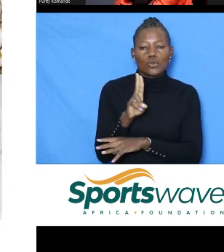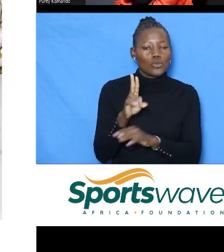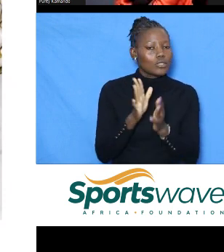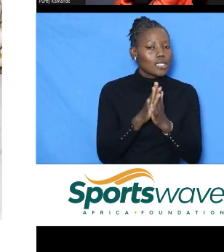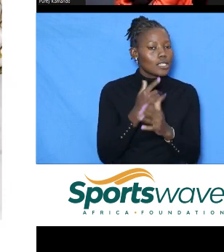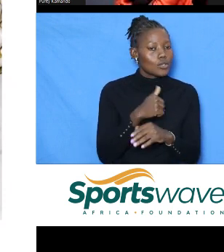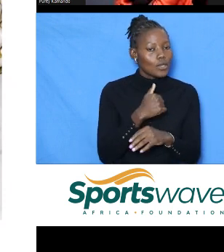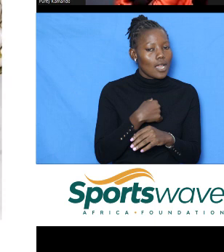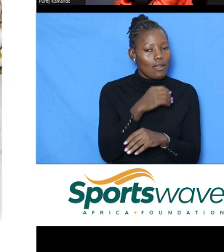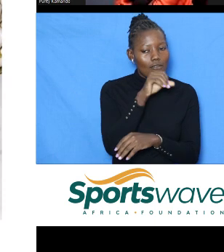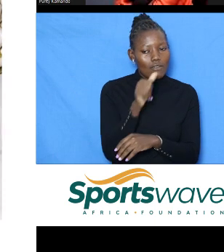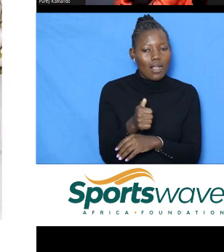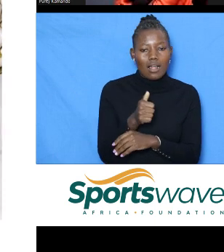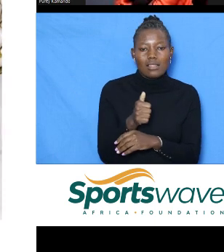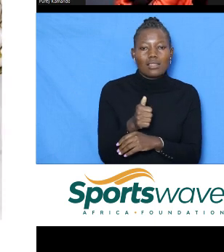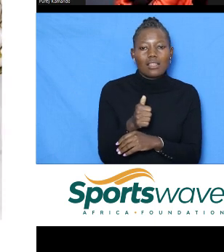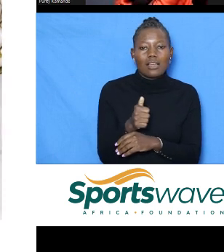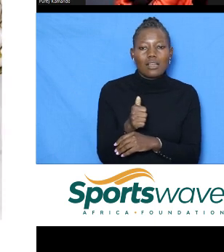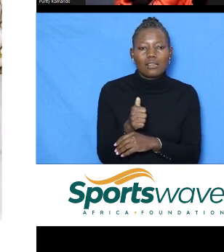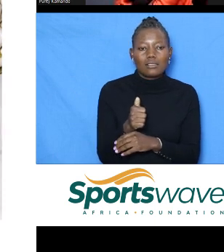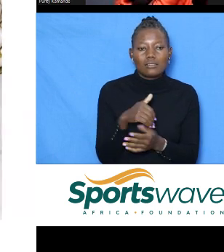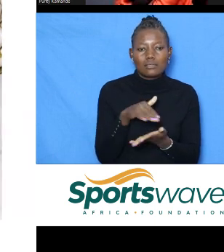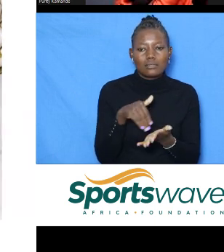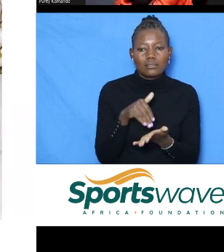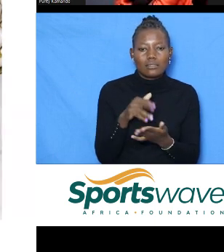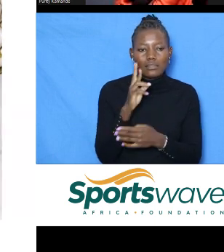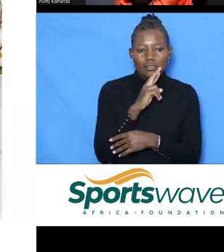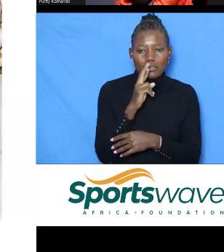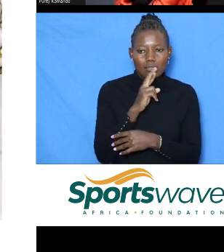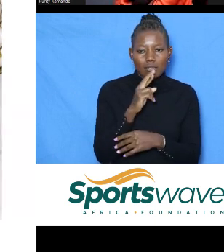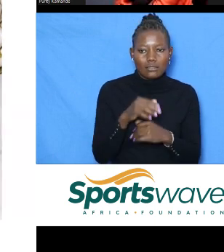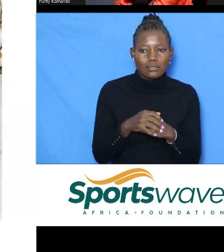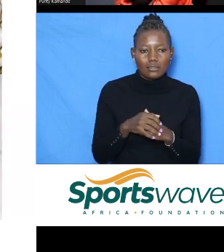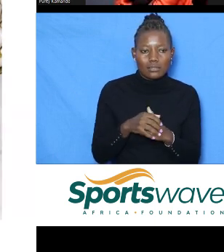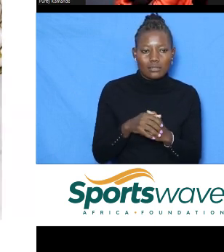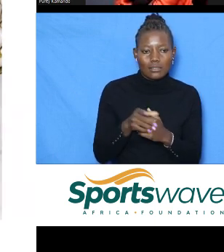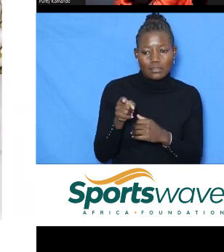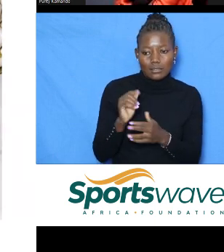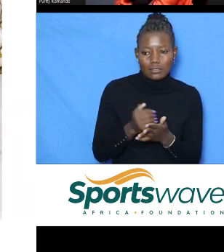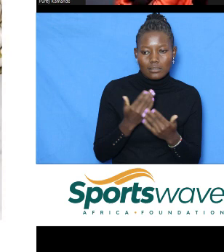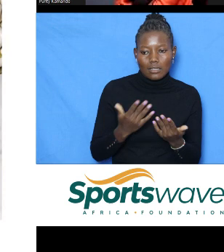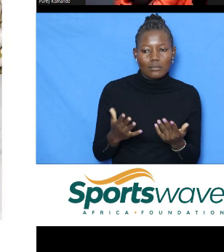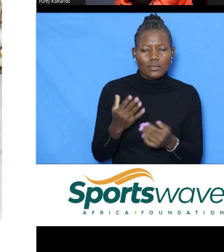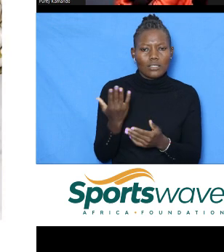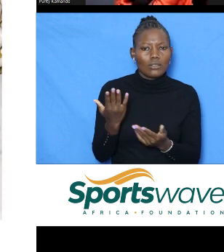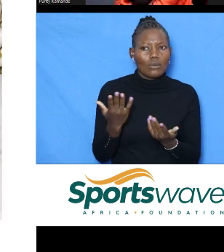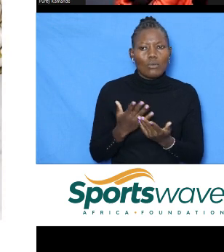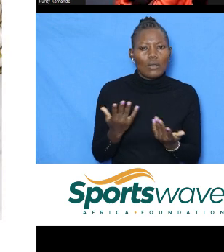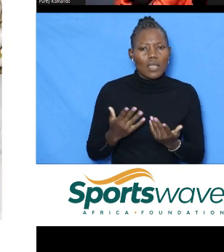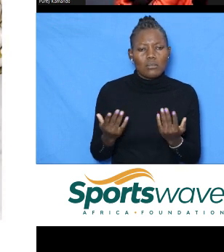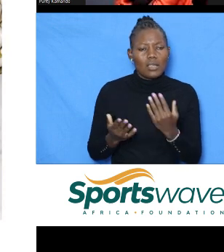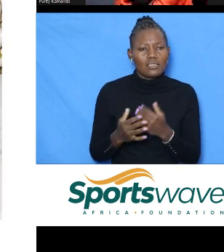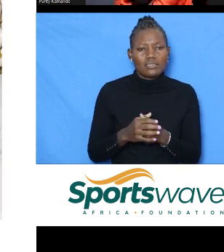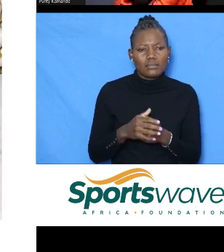we have the exclusion criteria for the medium risk. So this is something whereby unless now